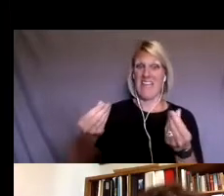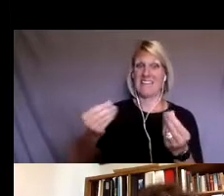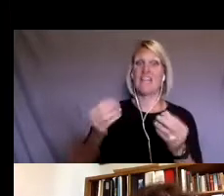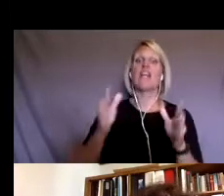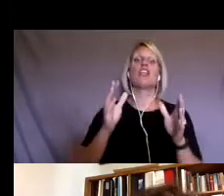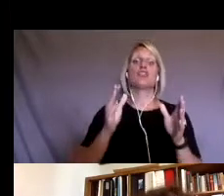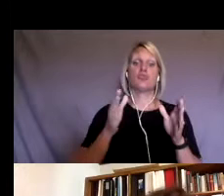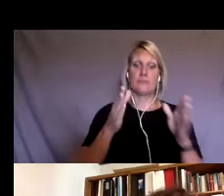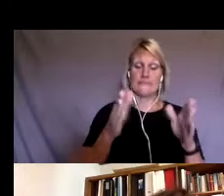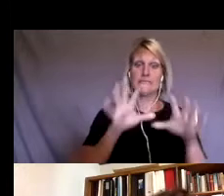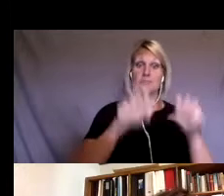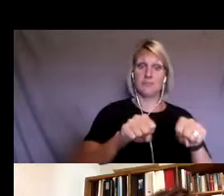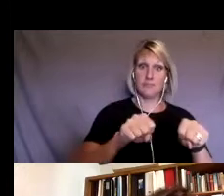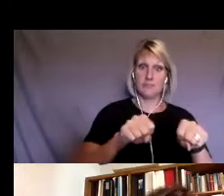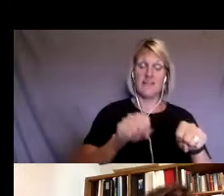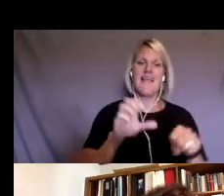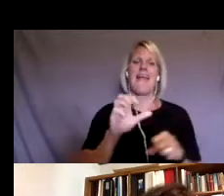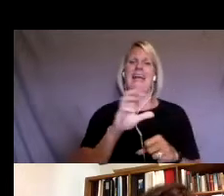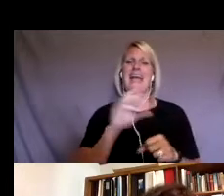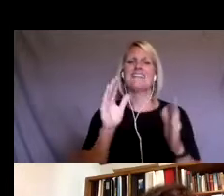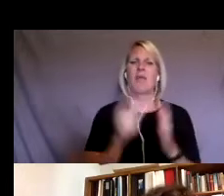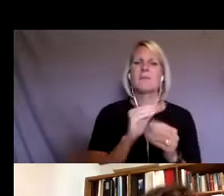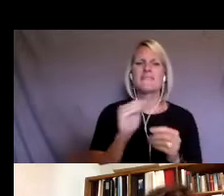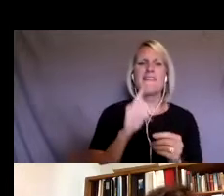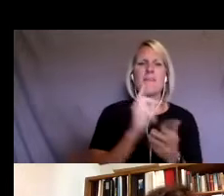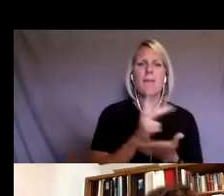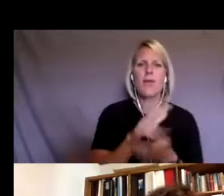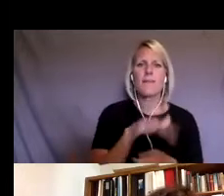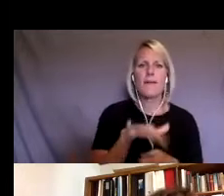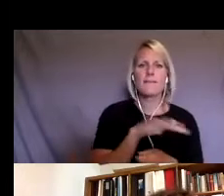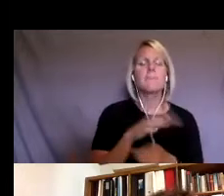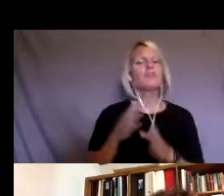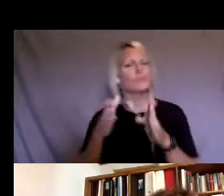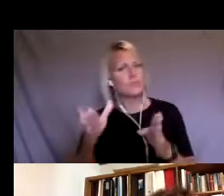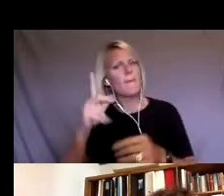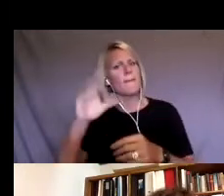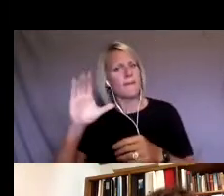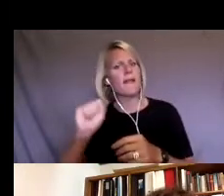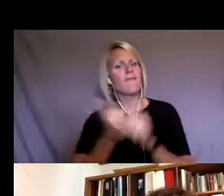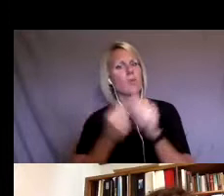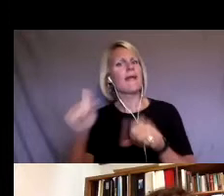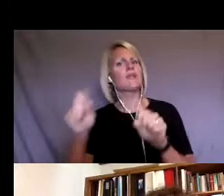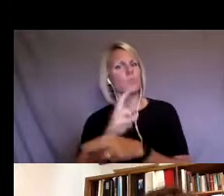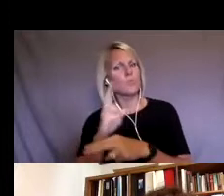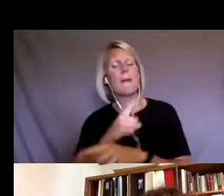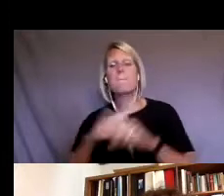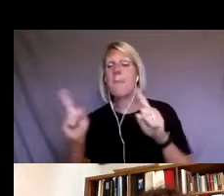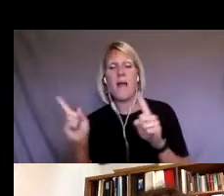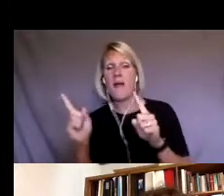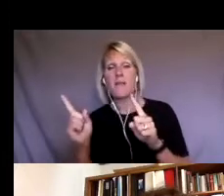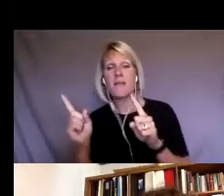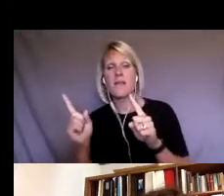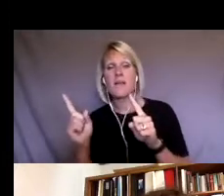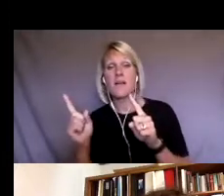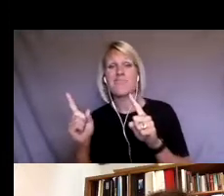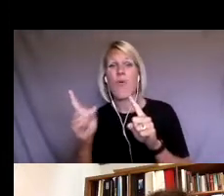are parking lots. And streets may be public and can be used by all, but they privilege one use, of